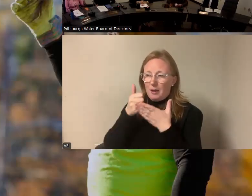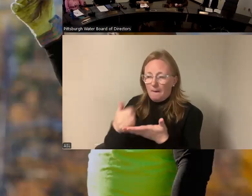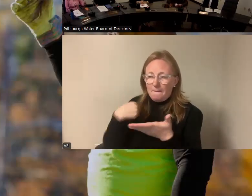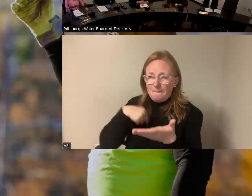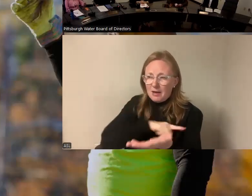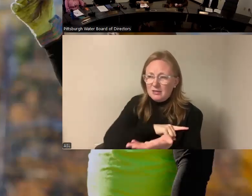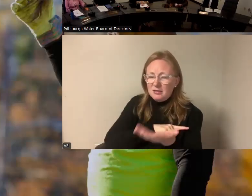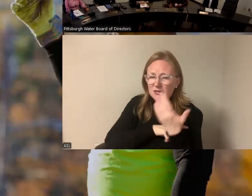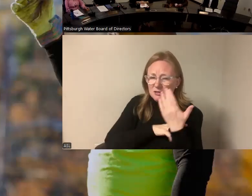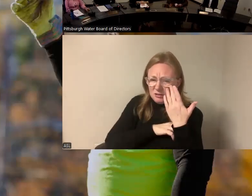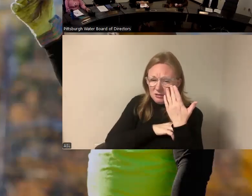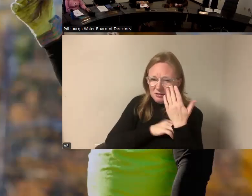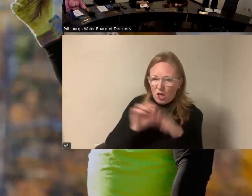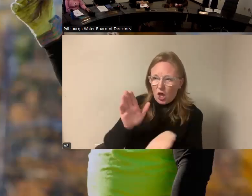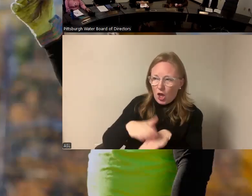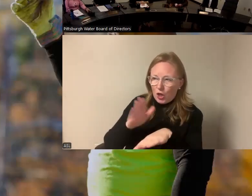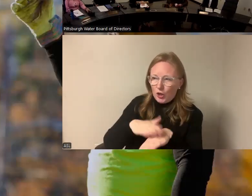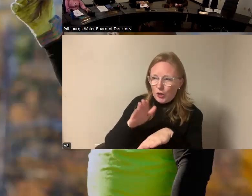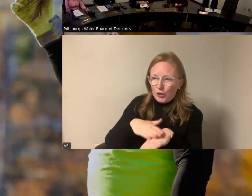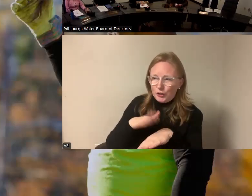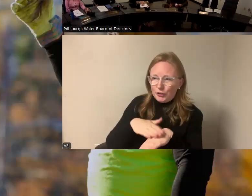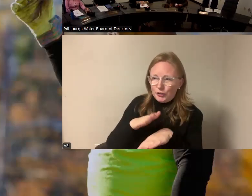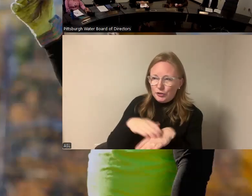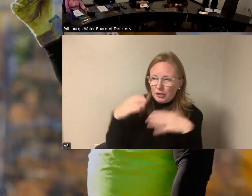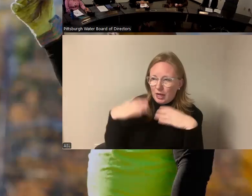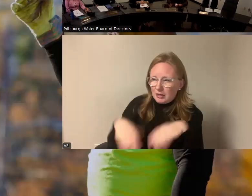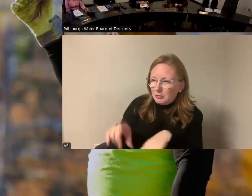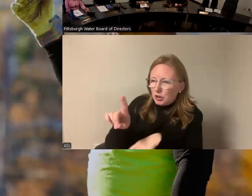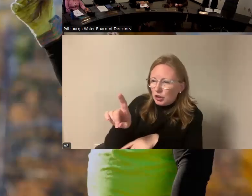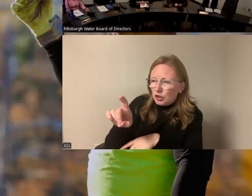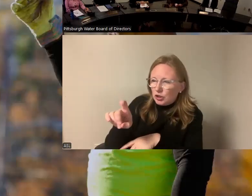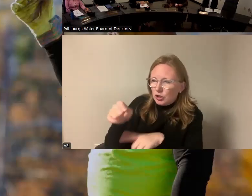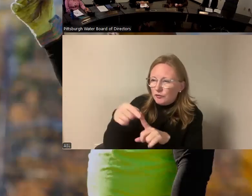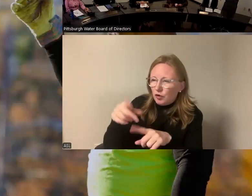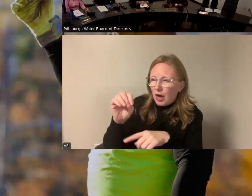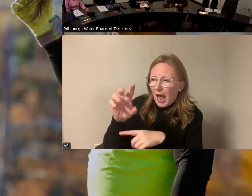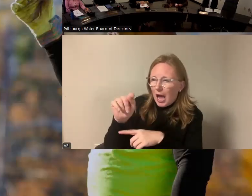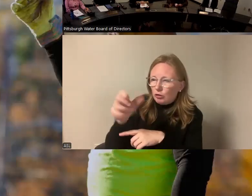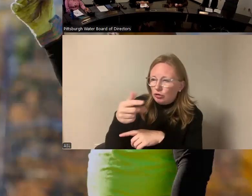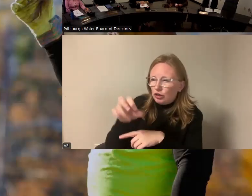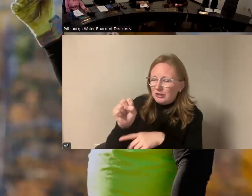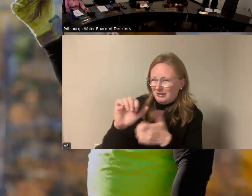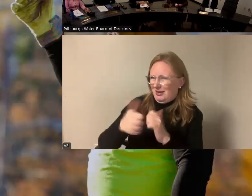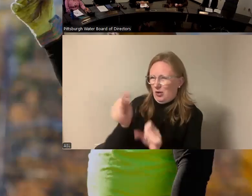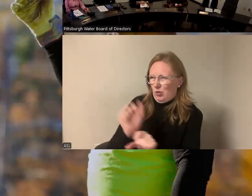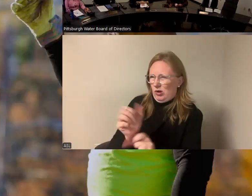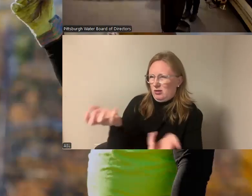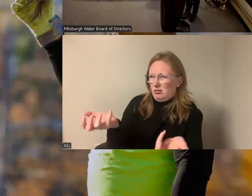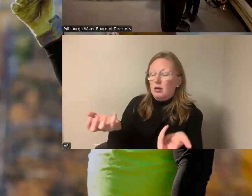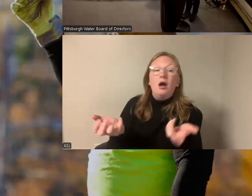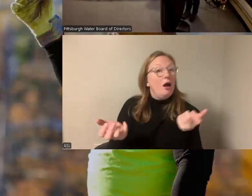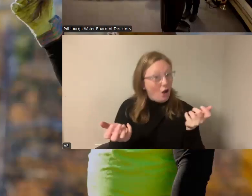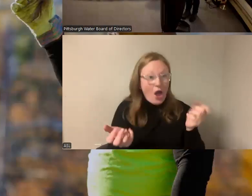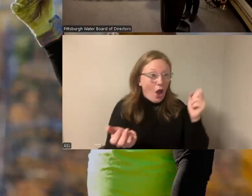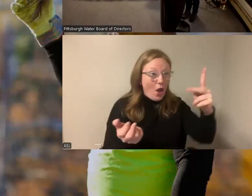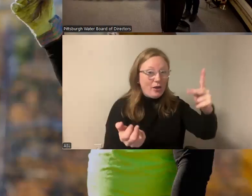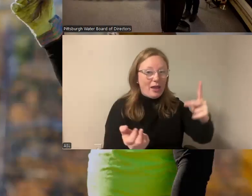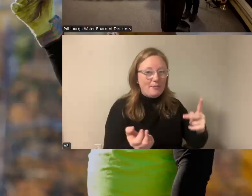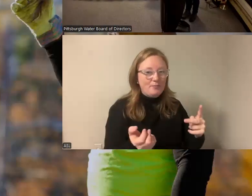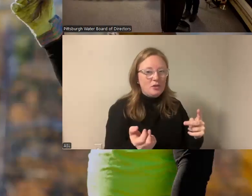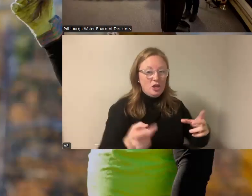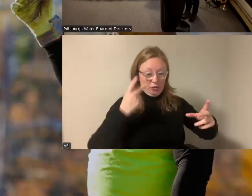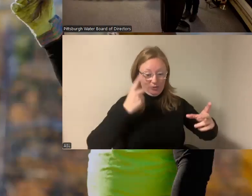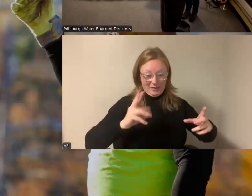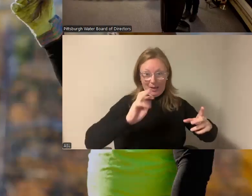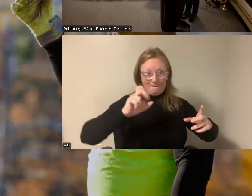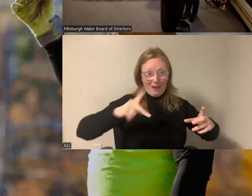us alert customers to outages. How does that work? Yeah, so looking at the